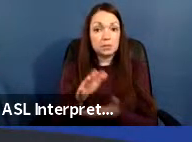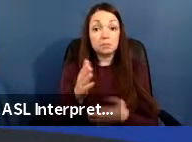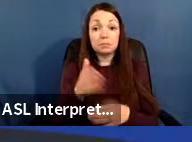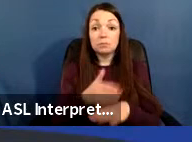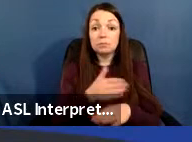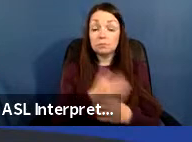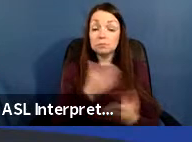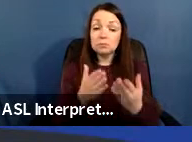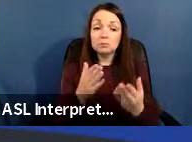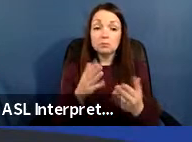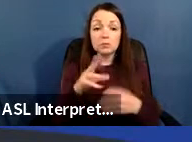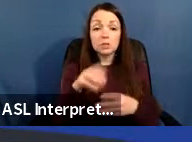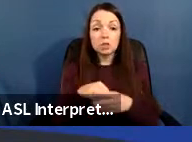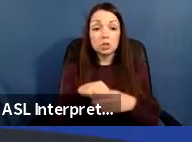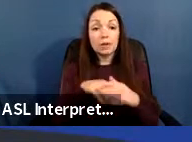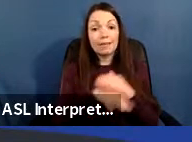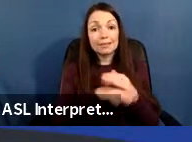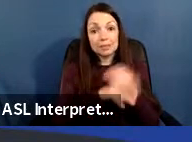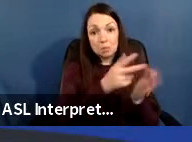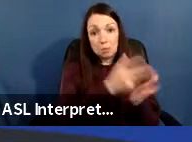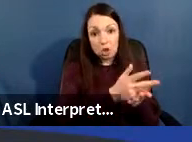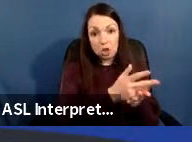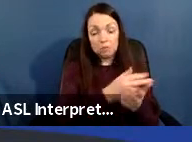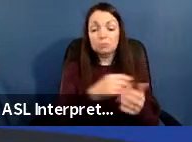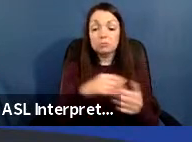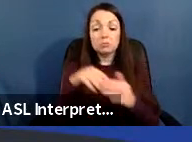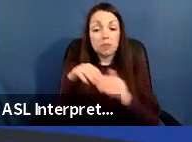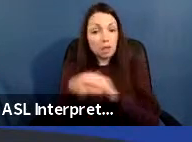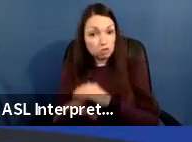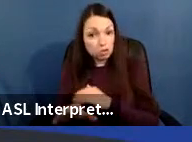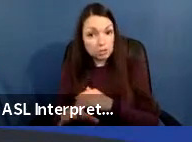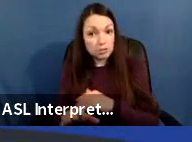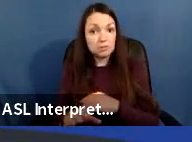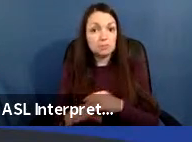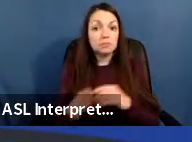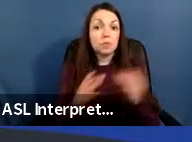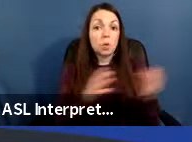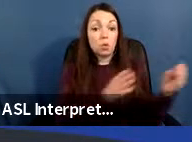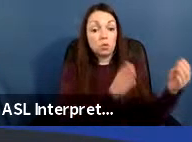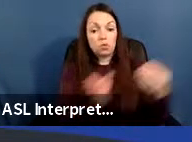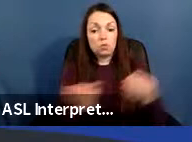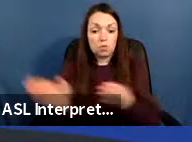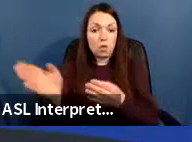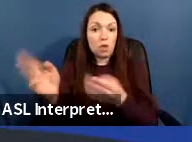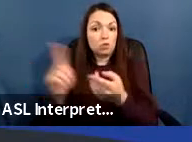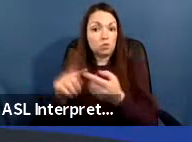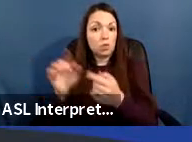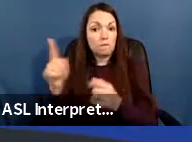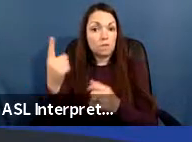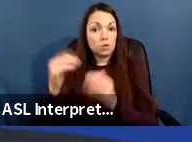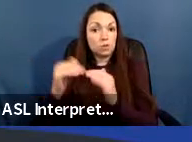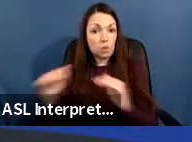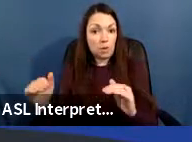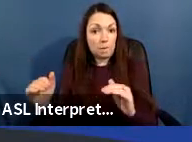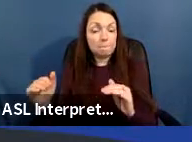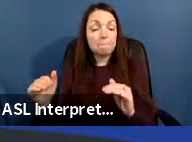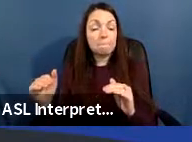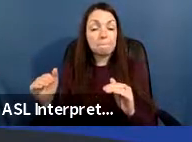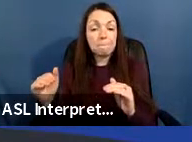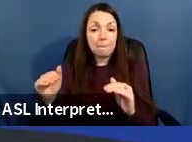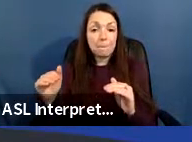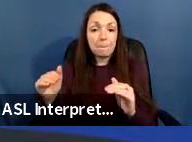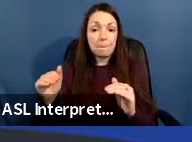an accessible parking, entrance, or route from the entrance to the first floor, as well